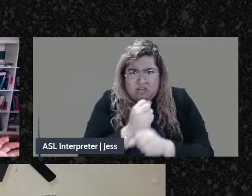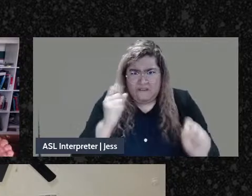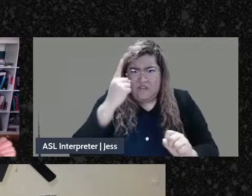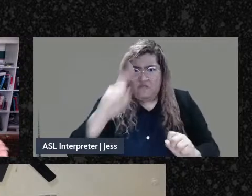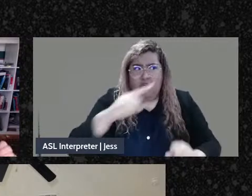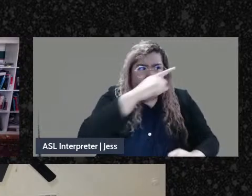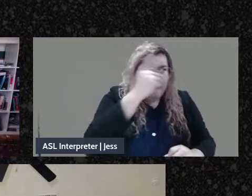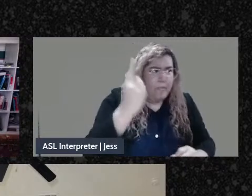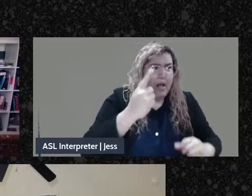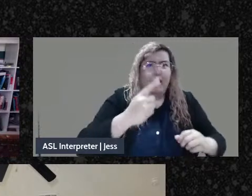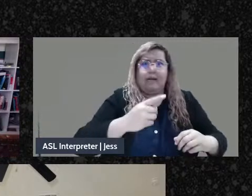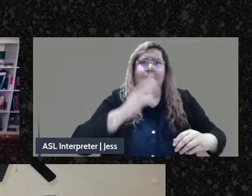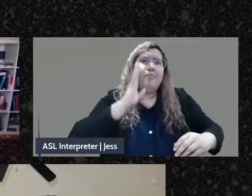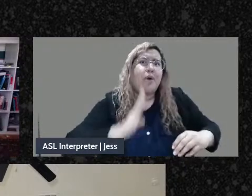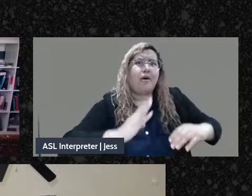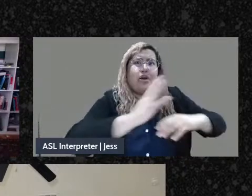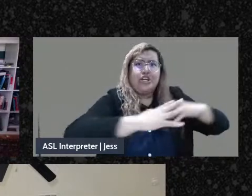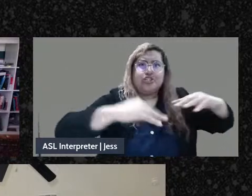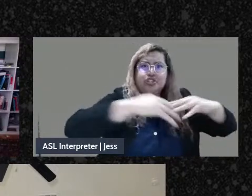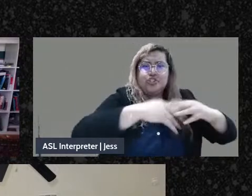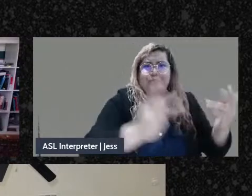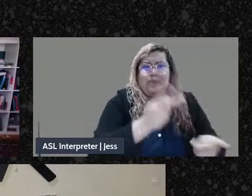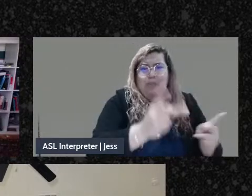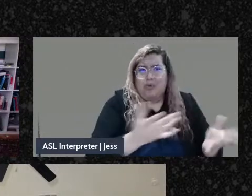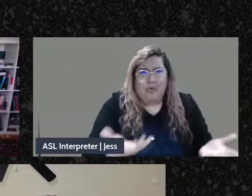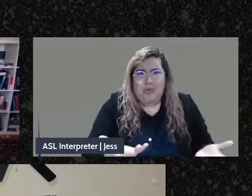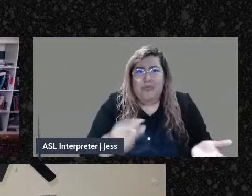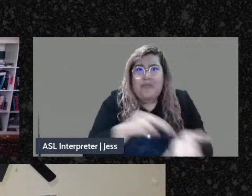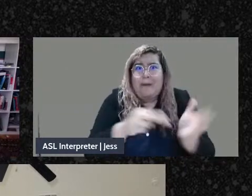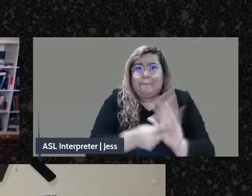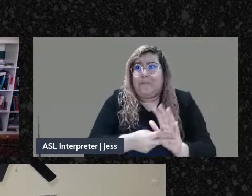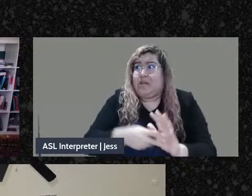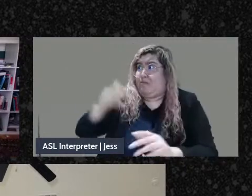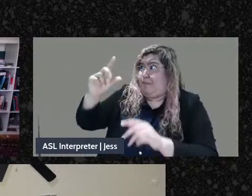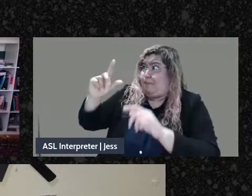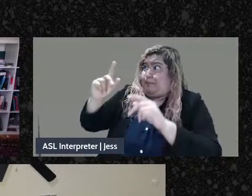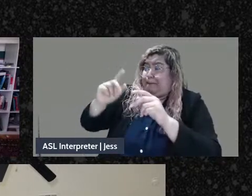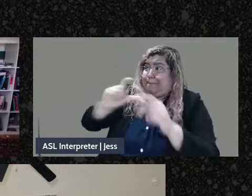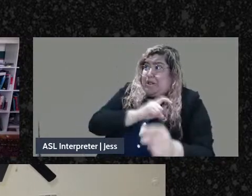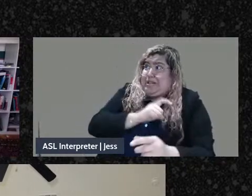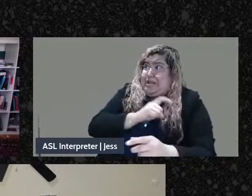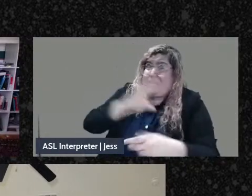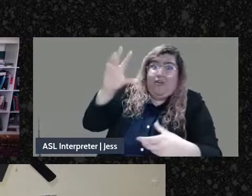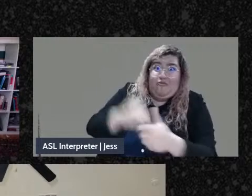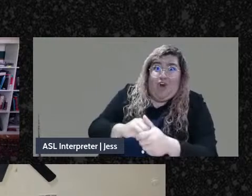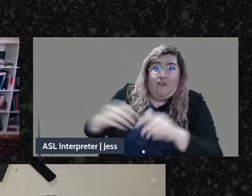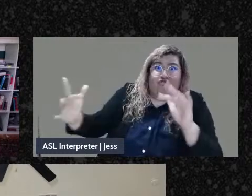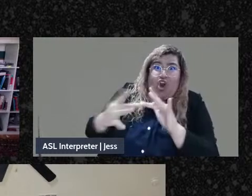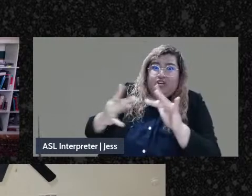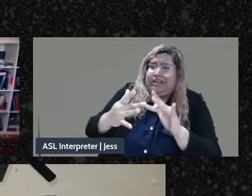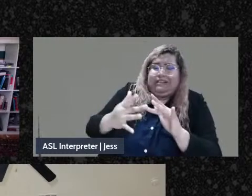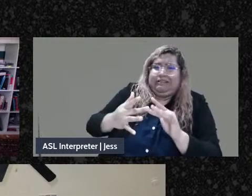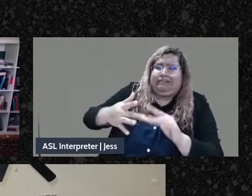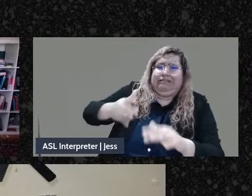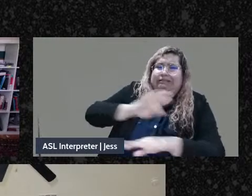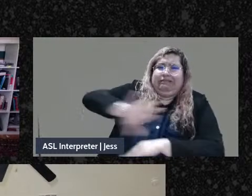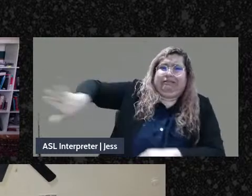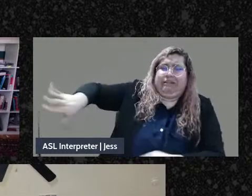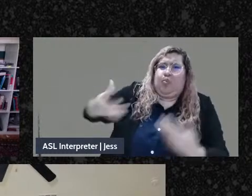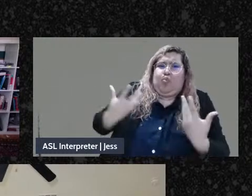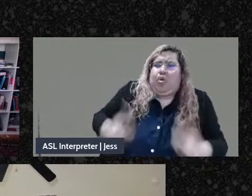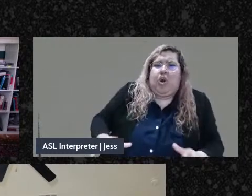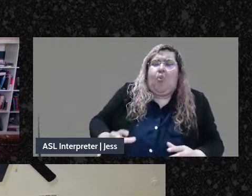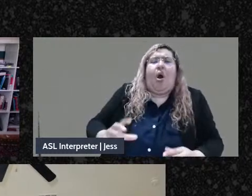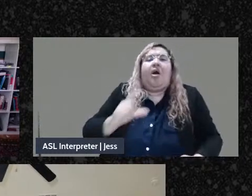city, means reducing the contacts between police and the public as much as possible. We don't want more cops. We don't want cops that look like our